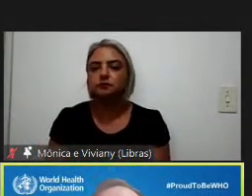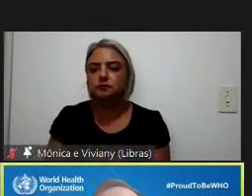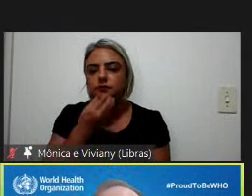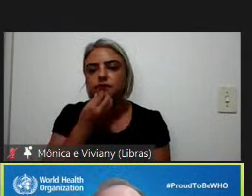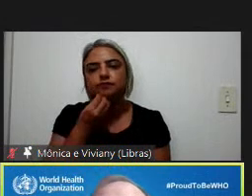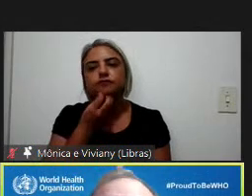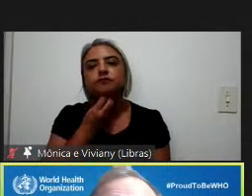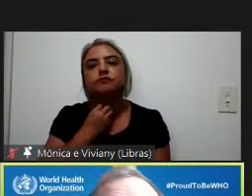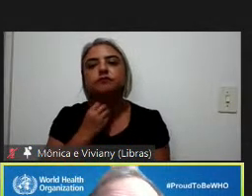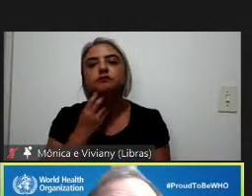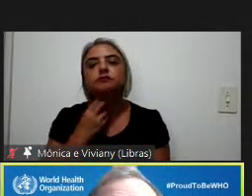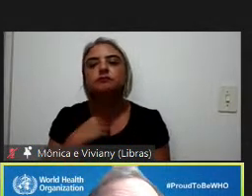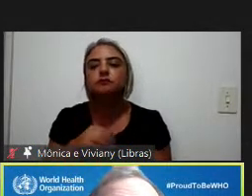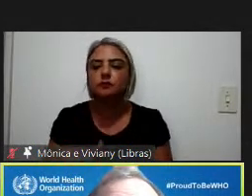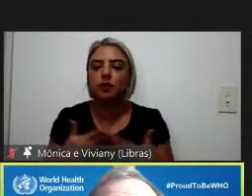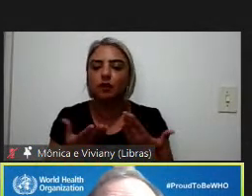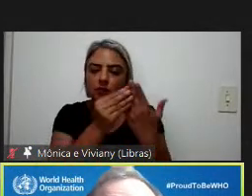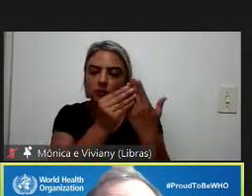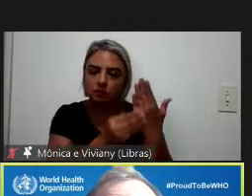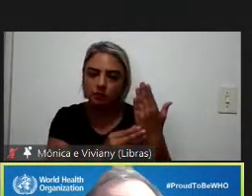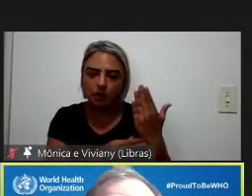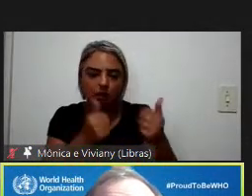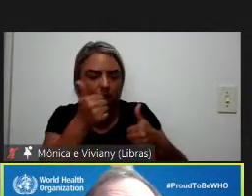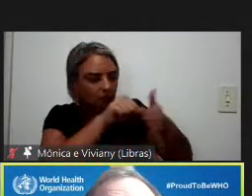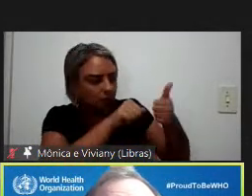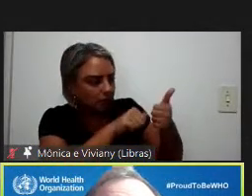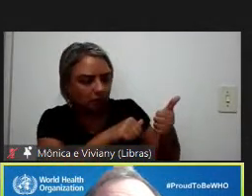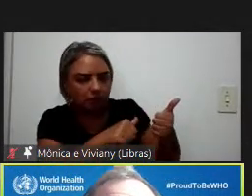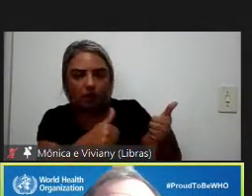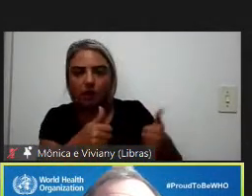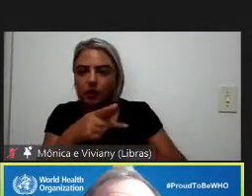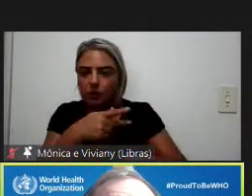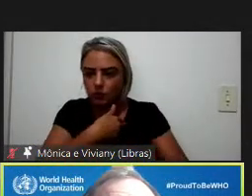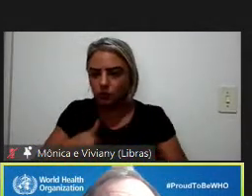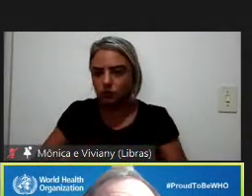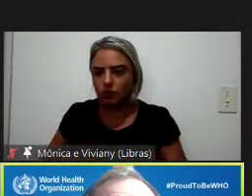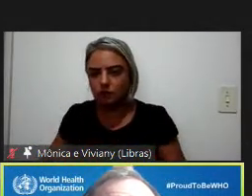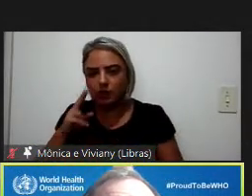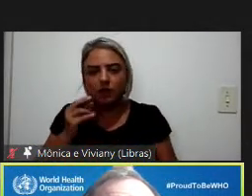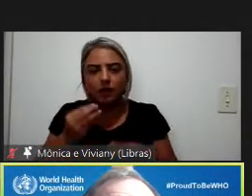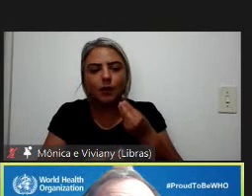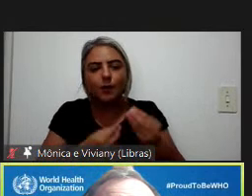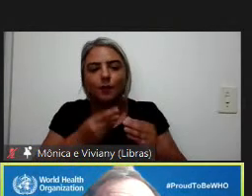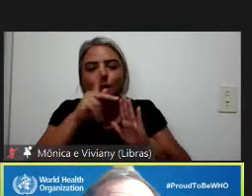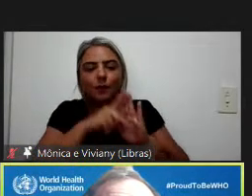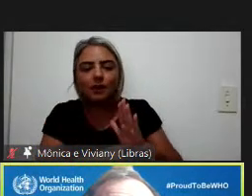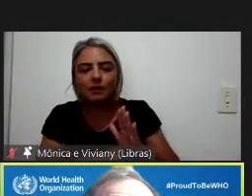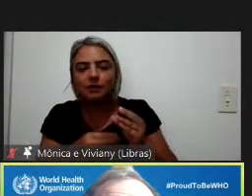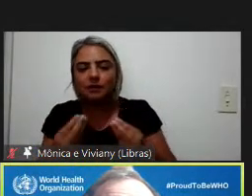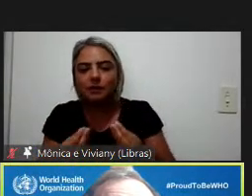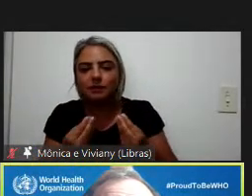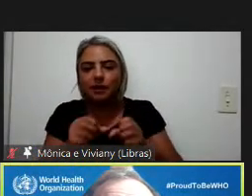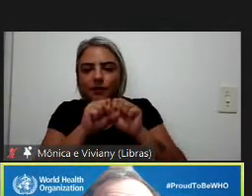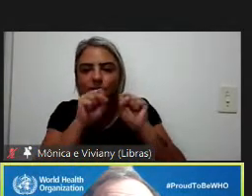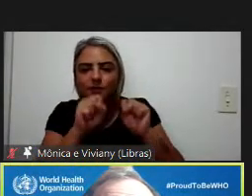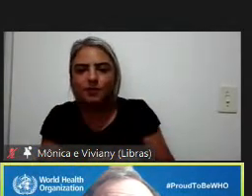and when governments are looking at how to plan their primary care systems.